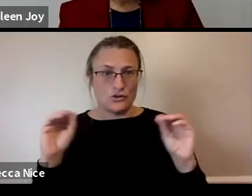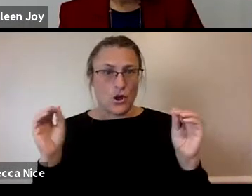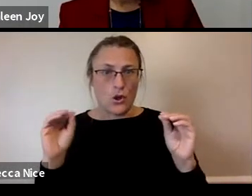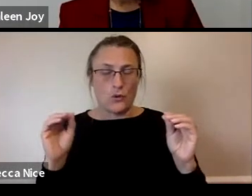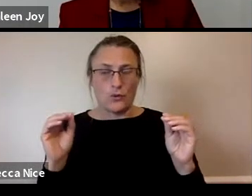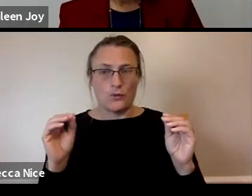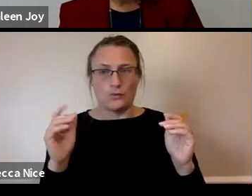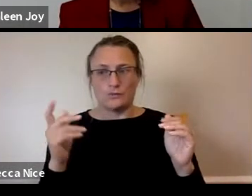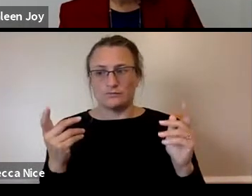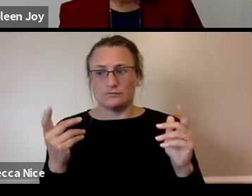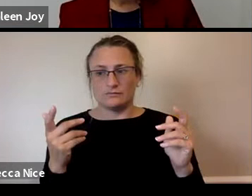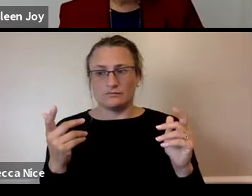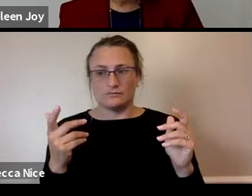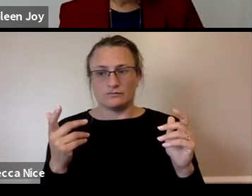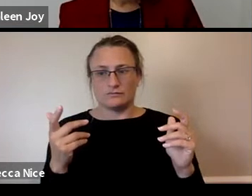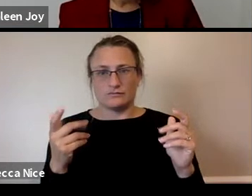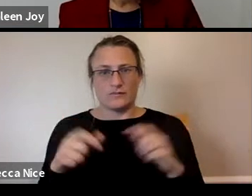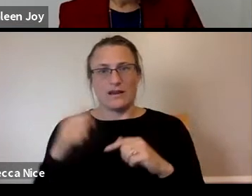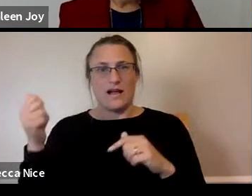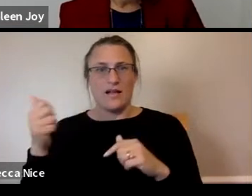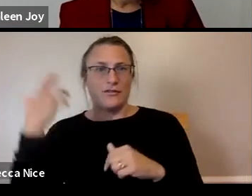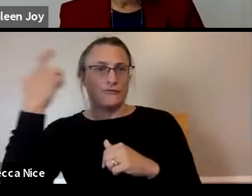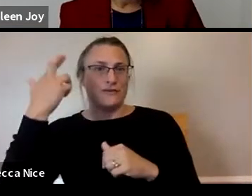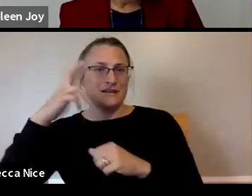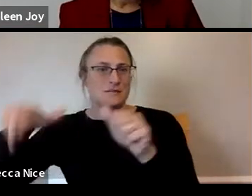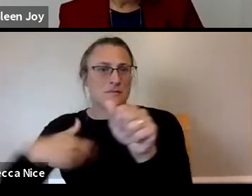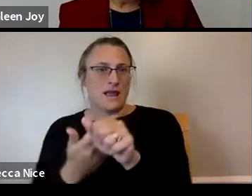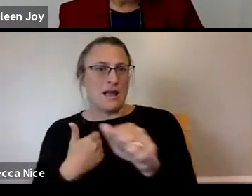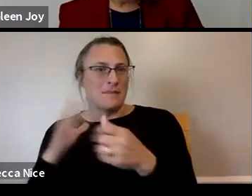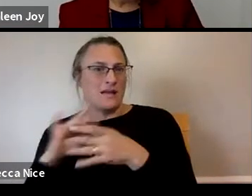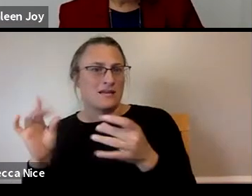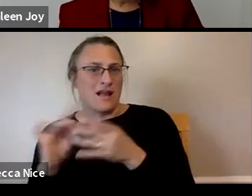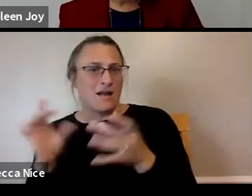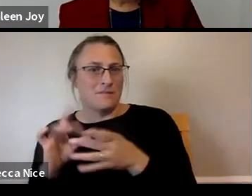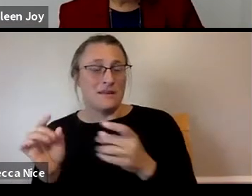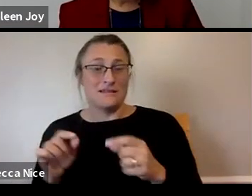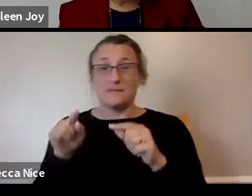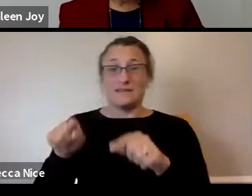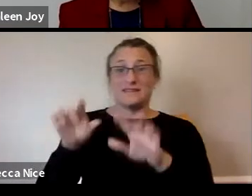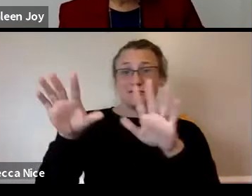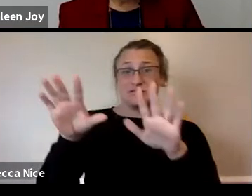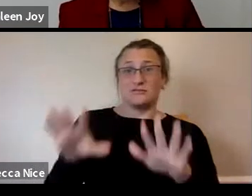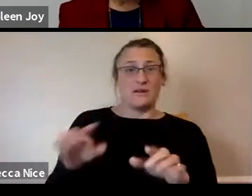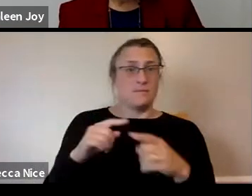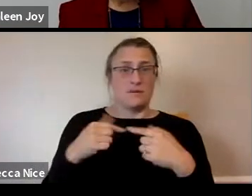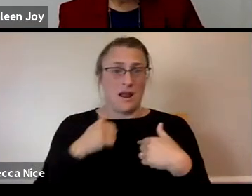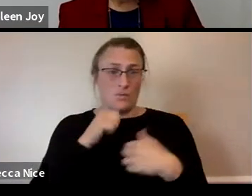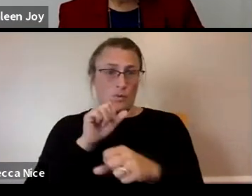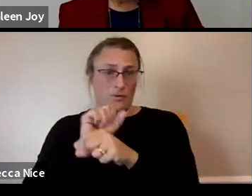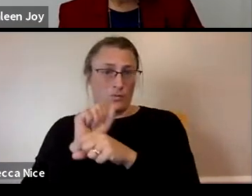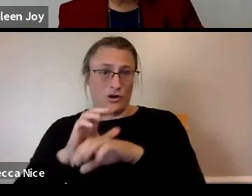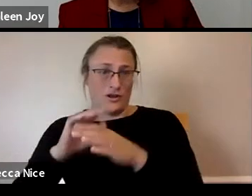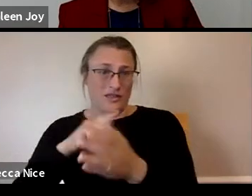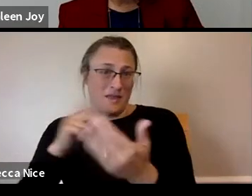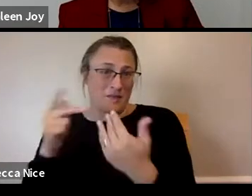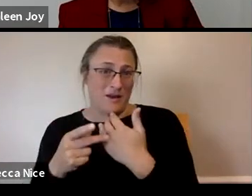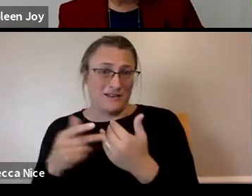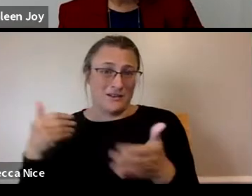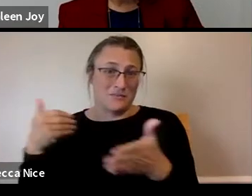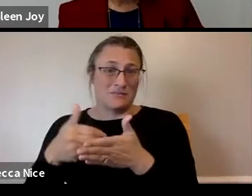other than this is a great thing, I'm probably not going to be able to work on it. I'm just about to retire.